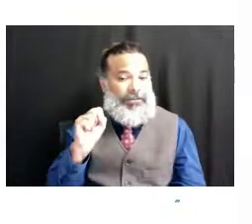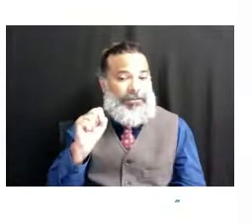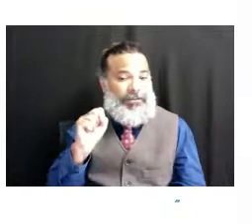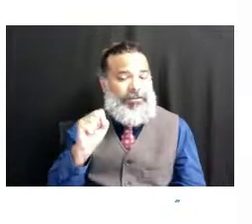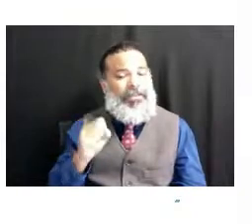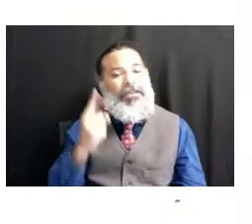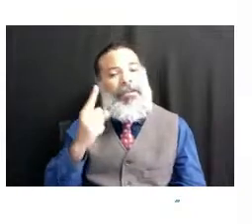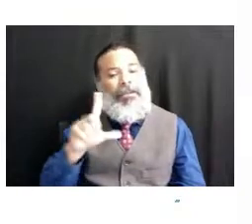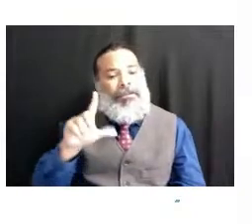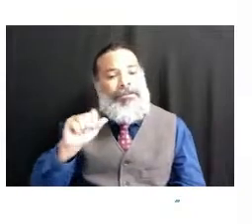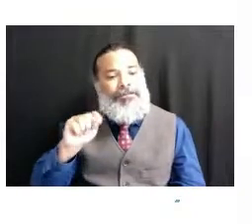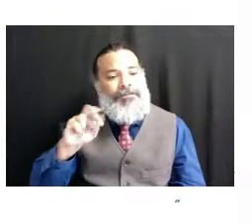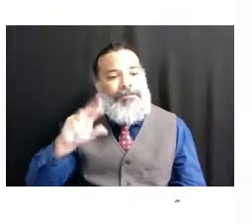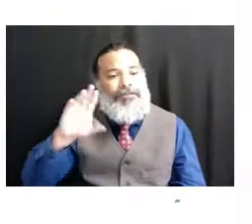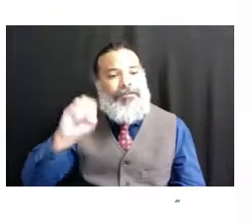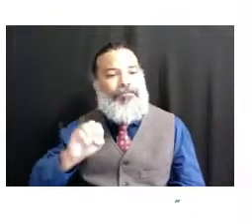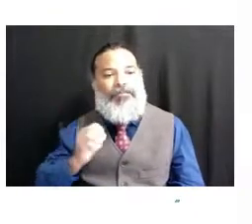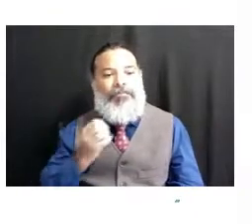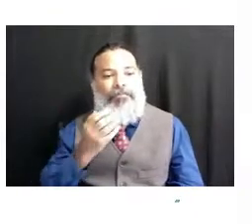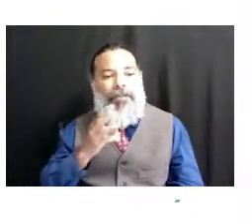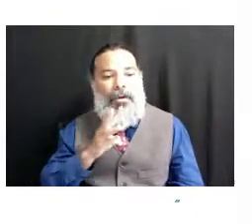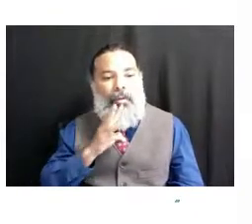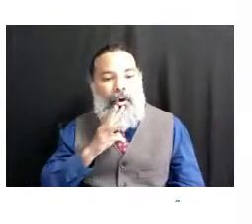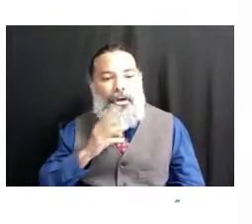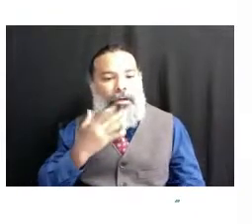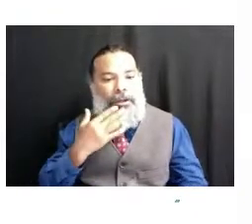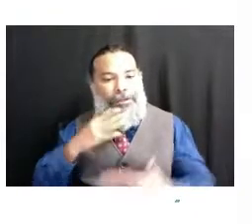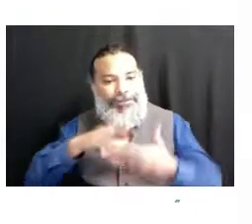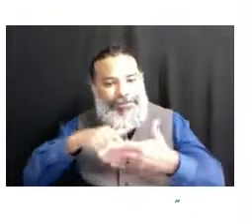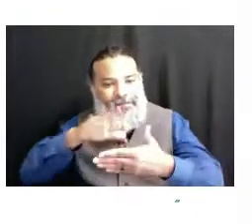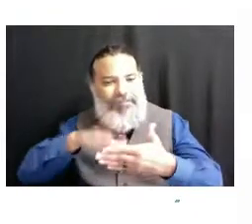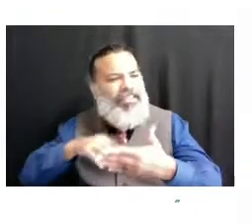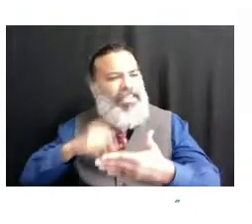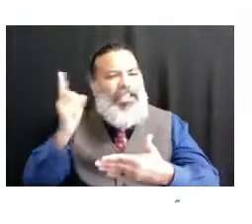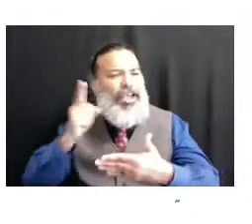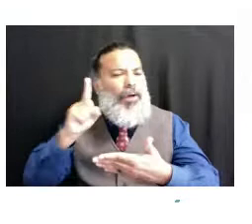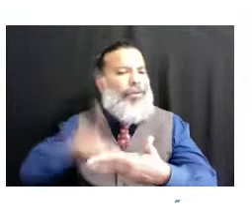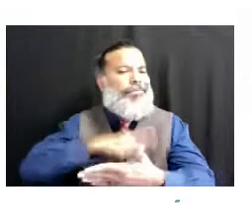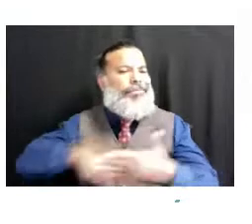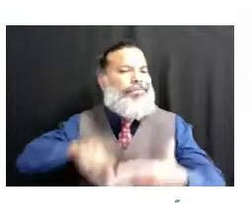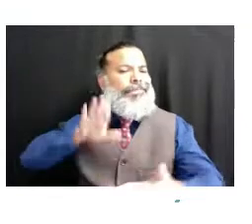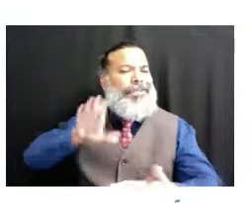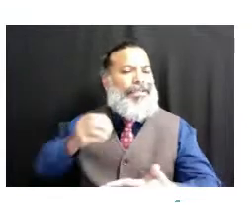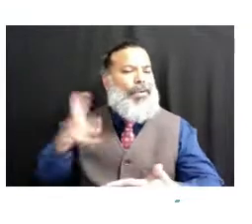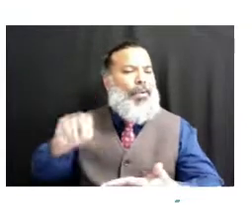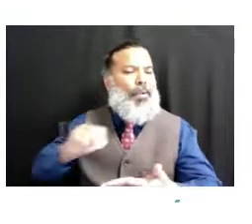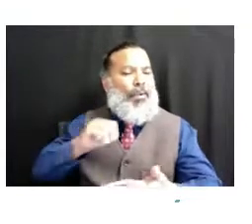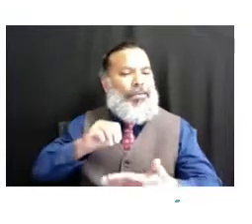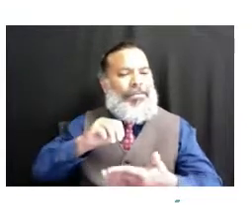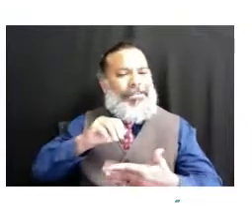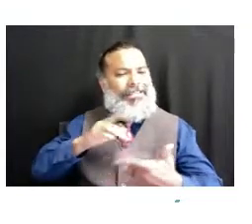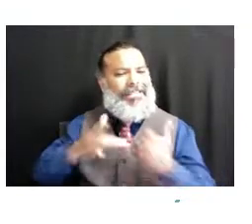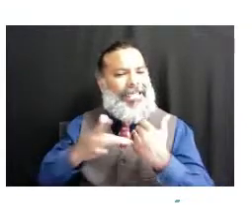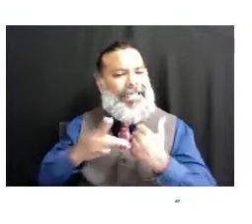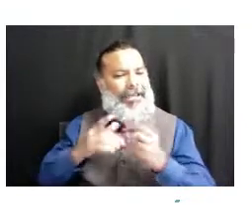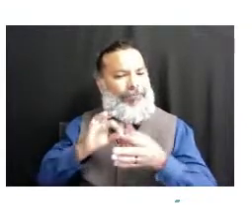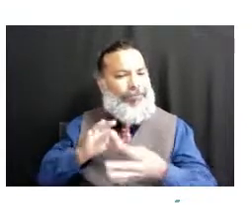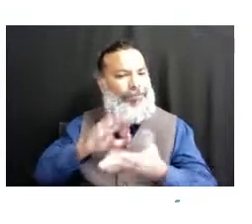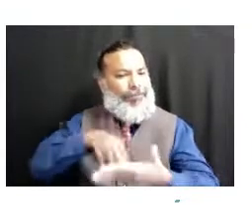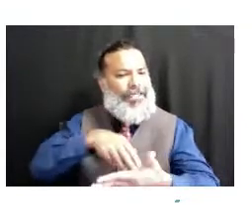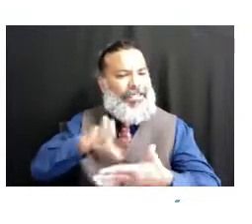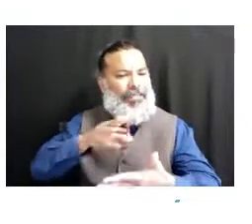of Latrobe's watercolors. He always disparaged his watercolor technique, but in